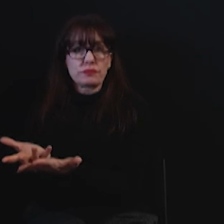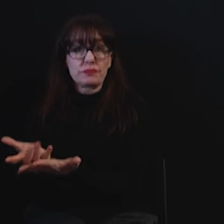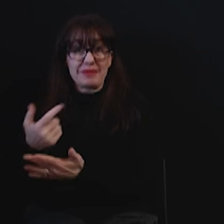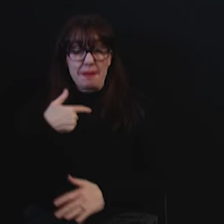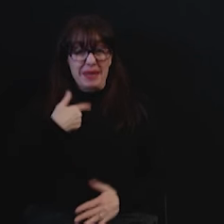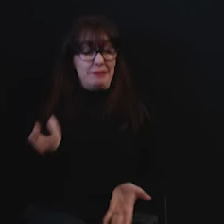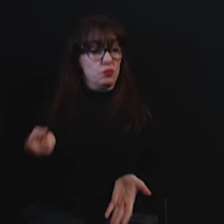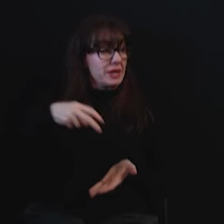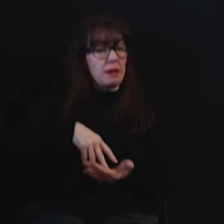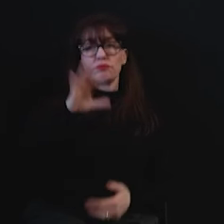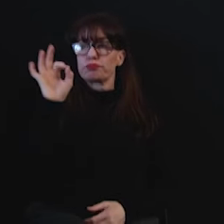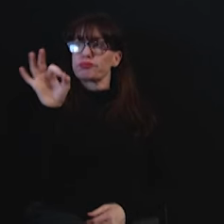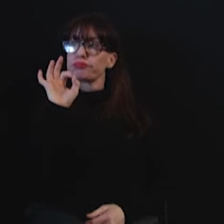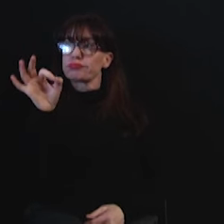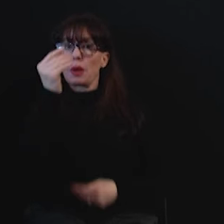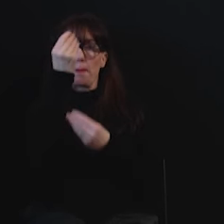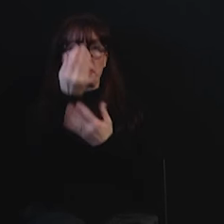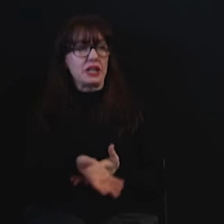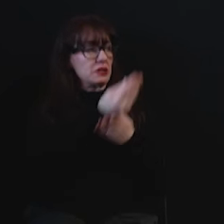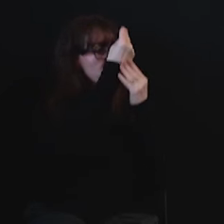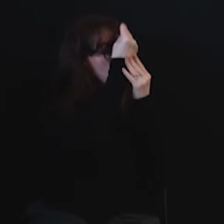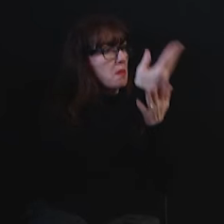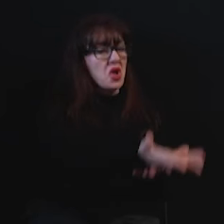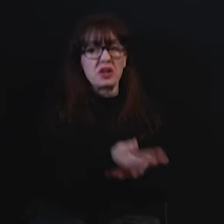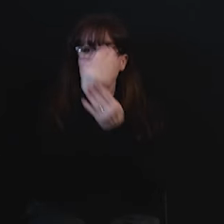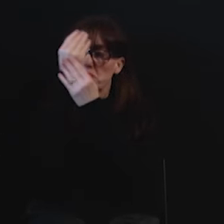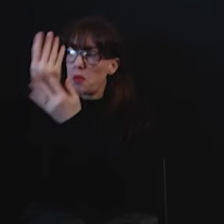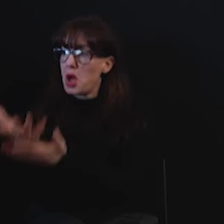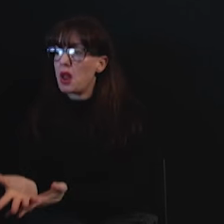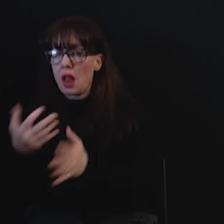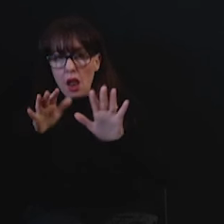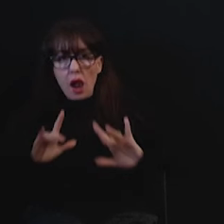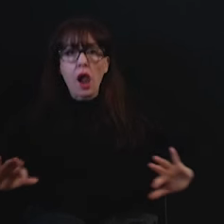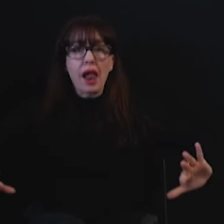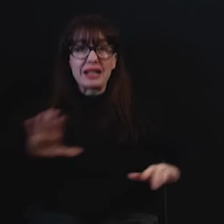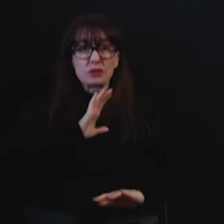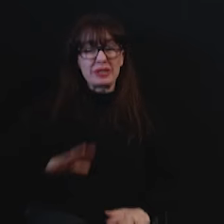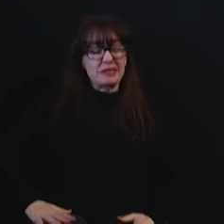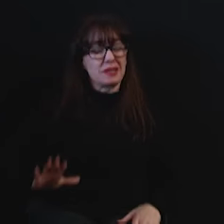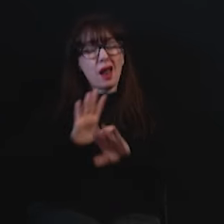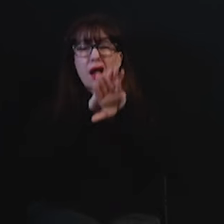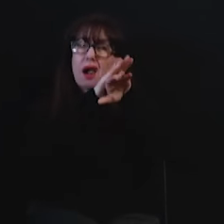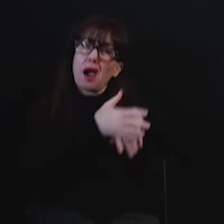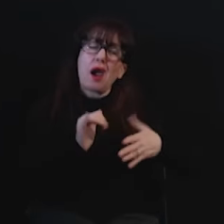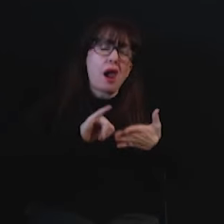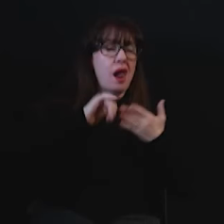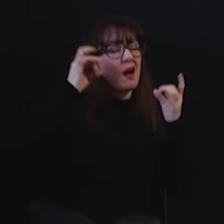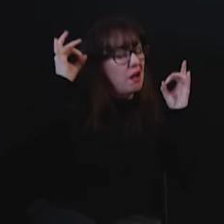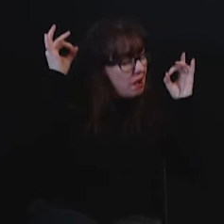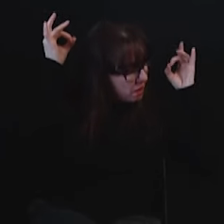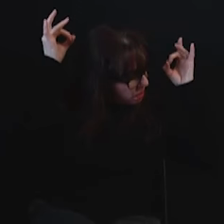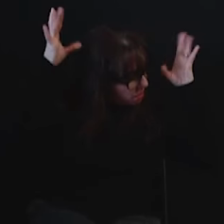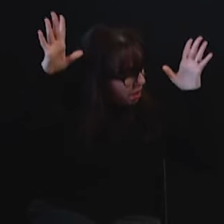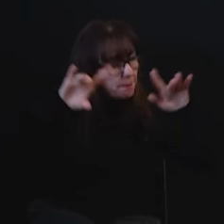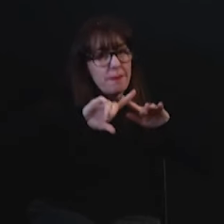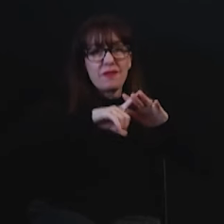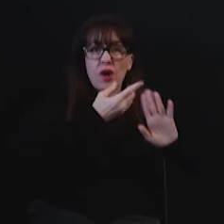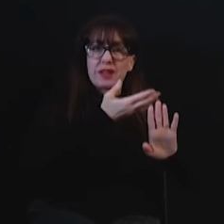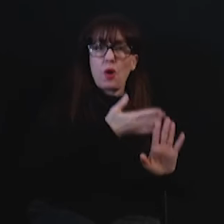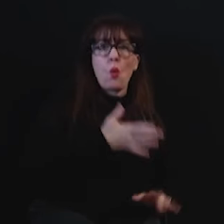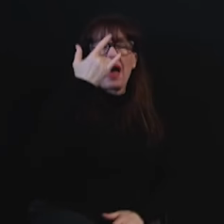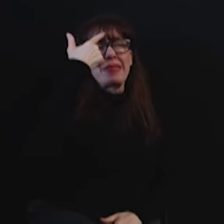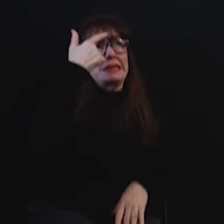get up and they start talking about obedience, obedience, obedience, obedience, and Christians are defeated before they ever start. Because they